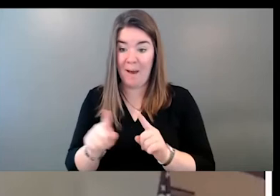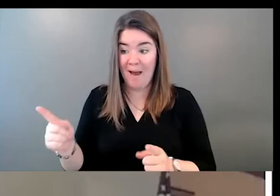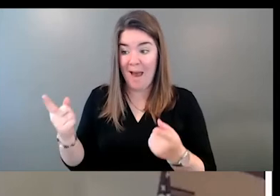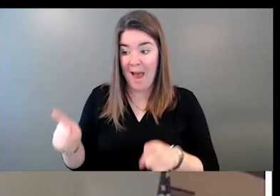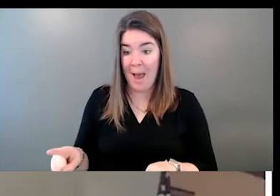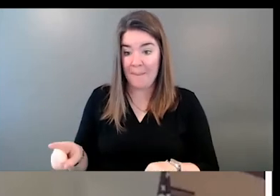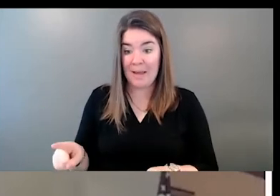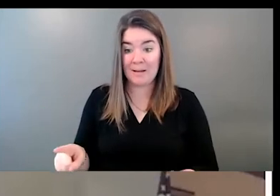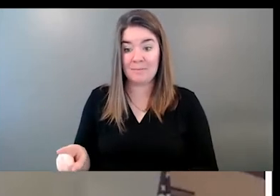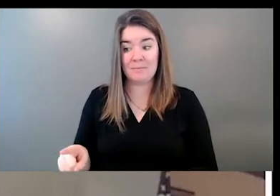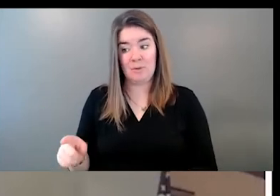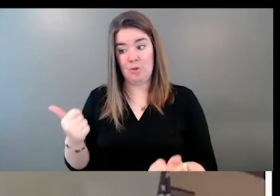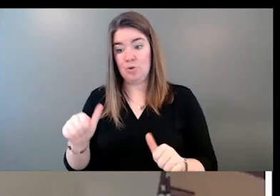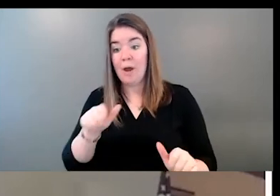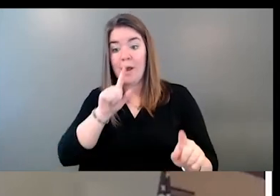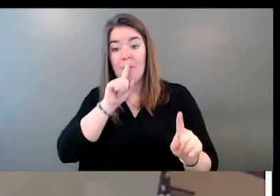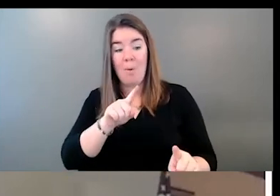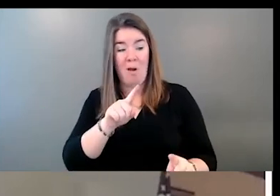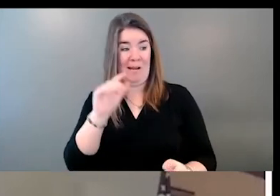friend were stabbed to death hours later.